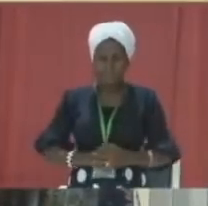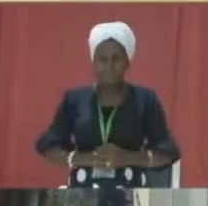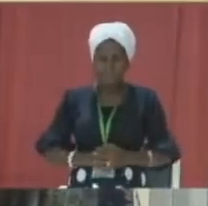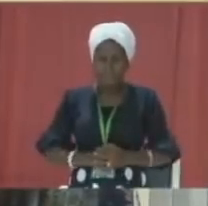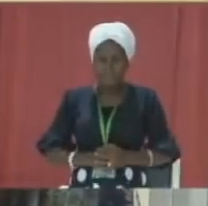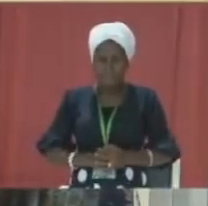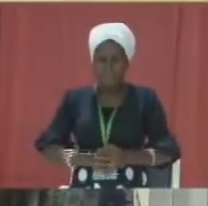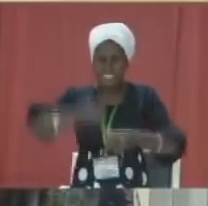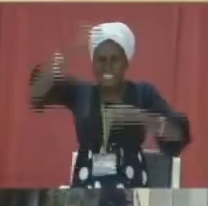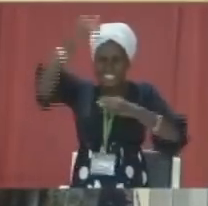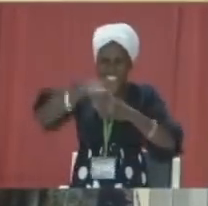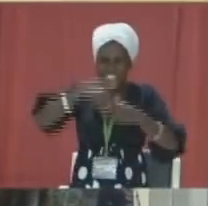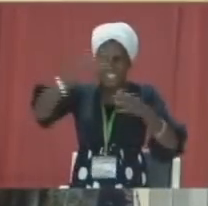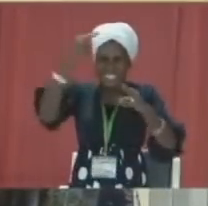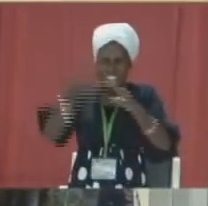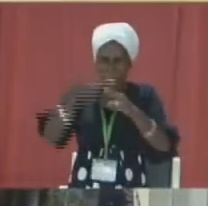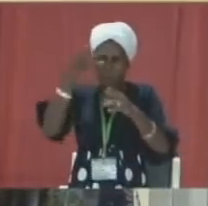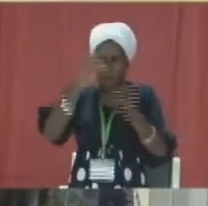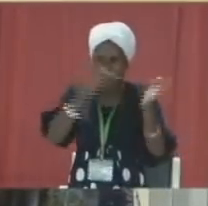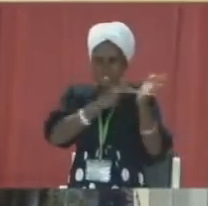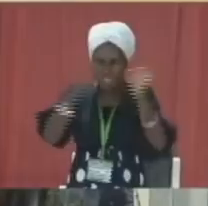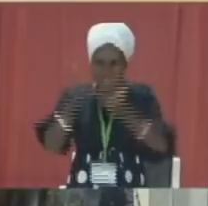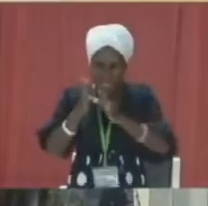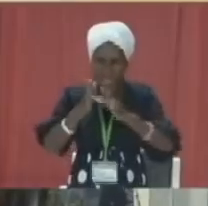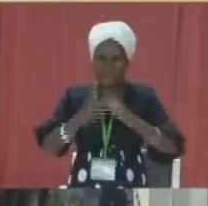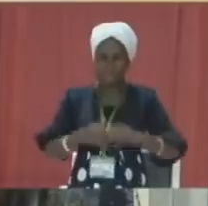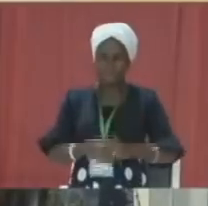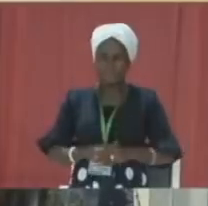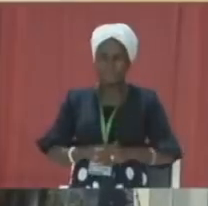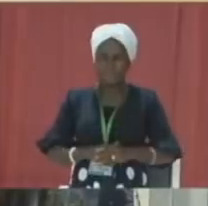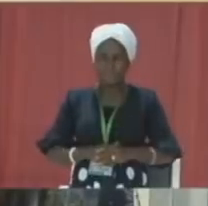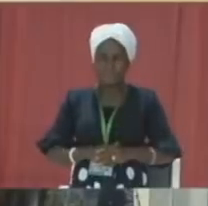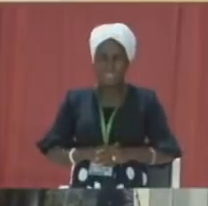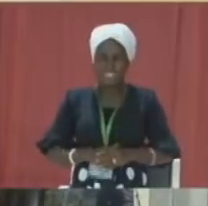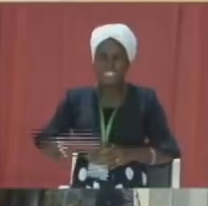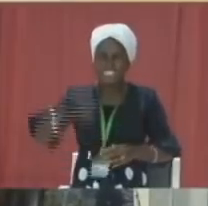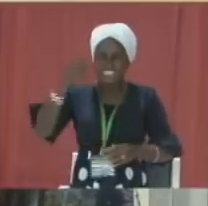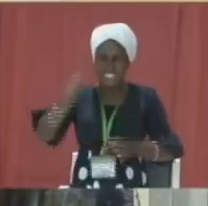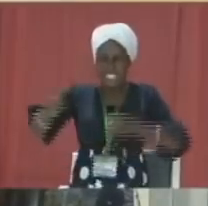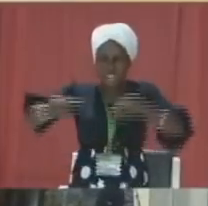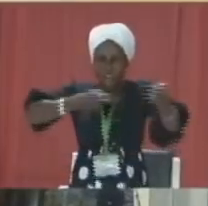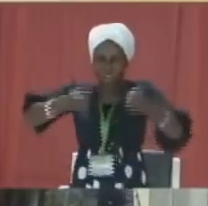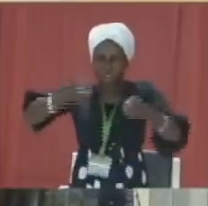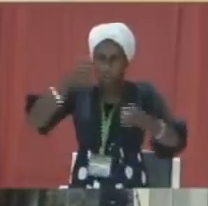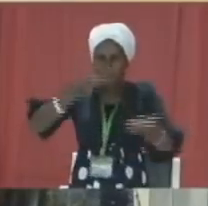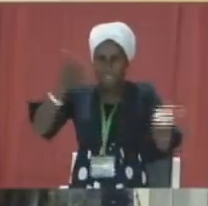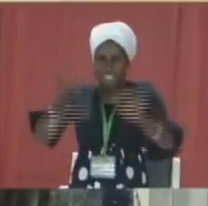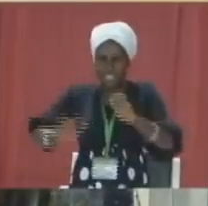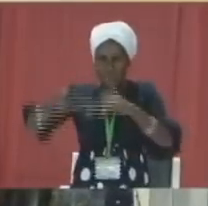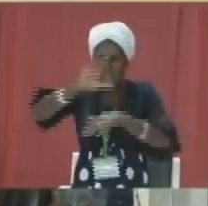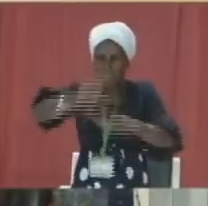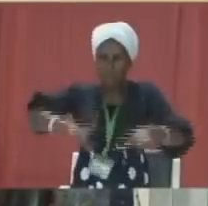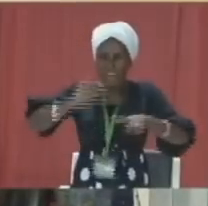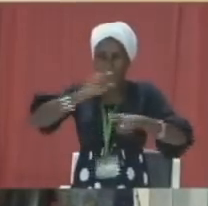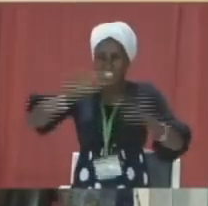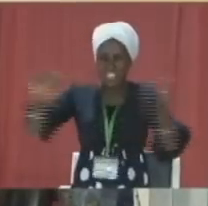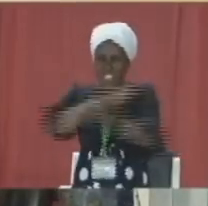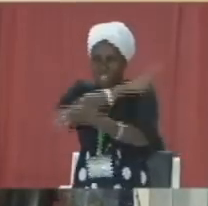In the name of Jesus, the dominion of death over your life is destroyed.